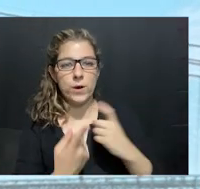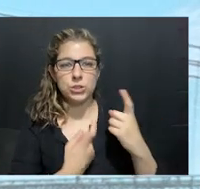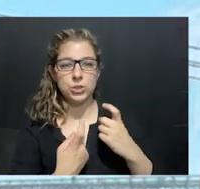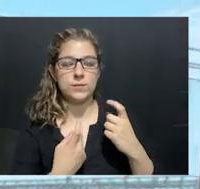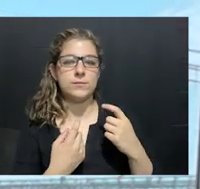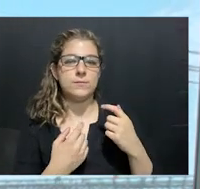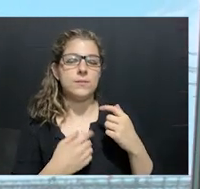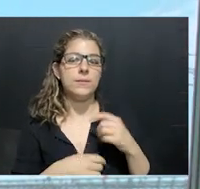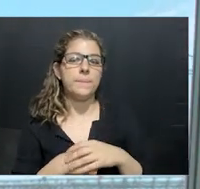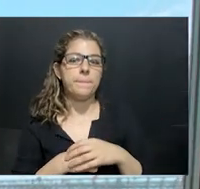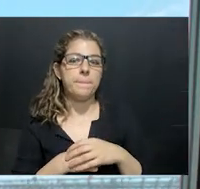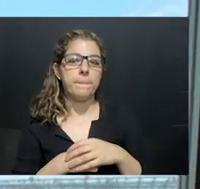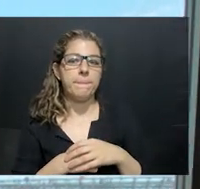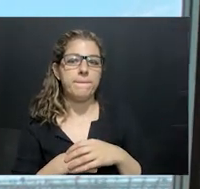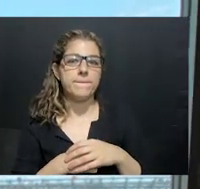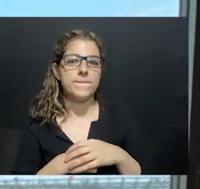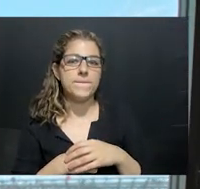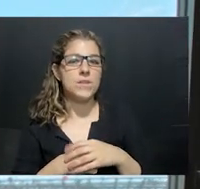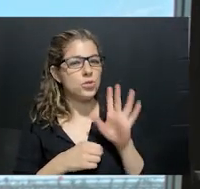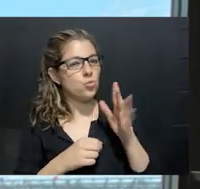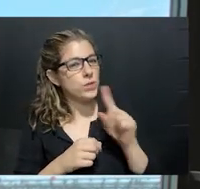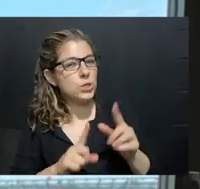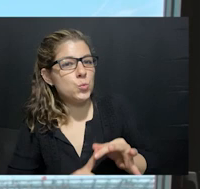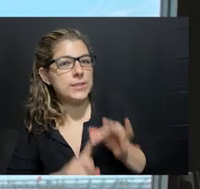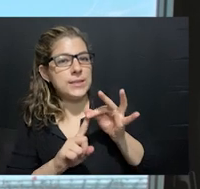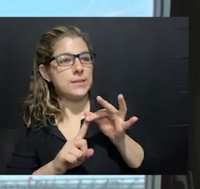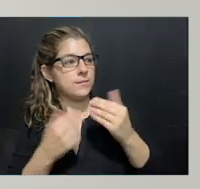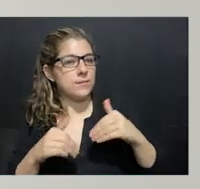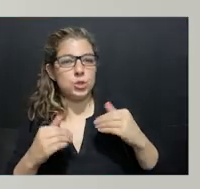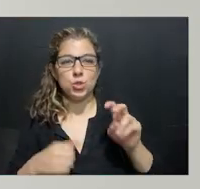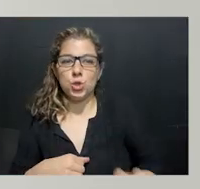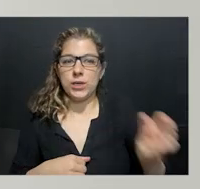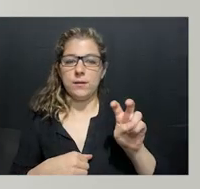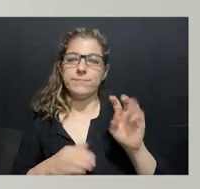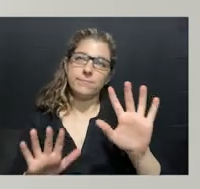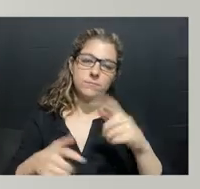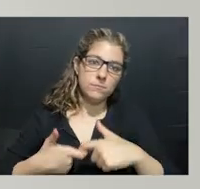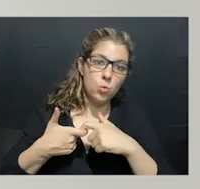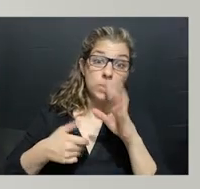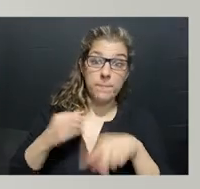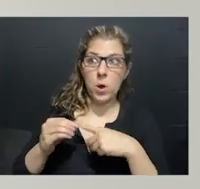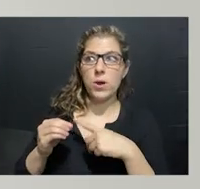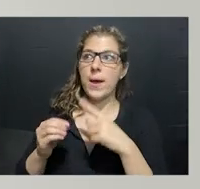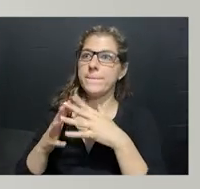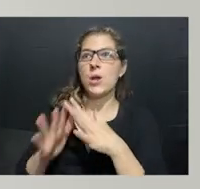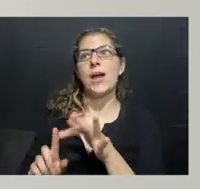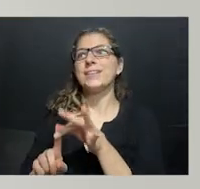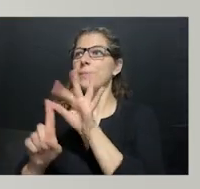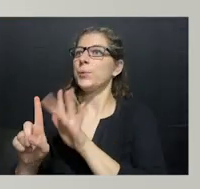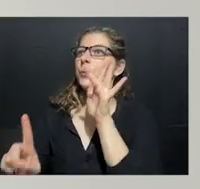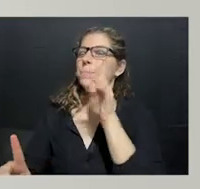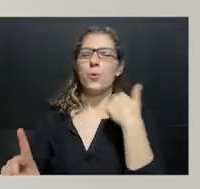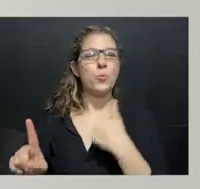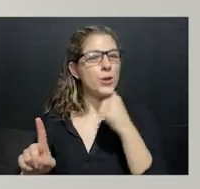though, Congressman. There is a unique and exceptional journey. You know, we talk about American exceptionalism, but sometimes I think we don't